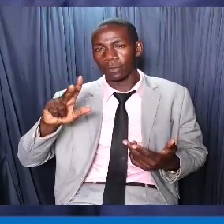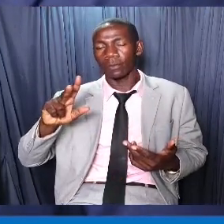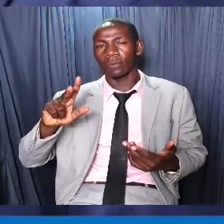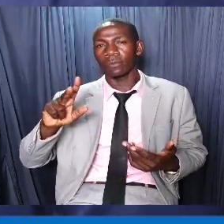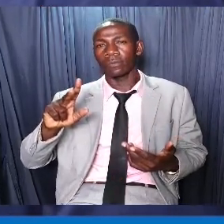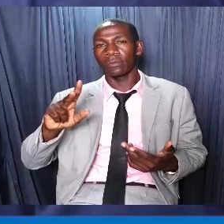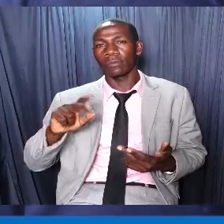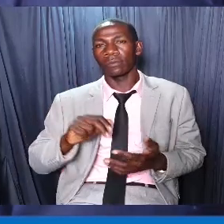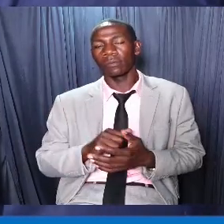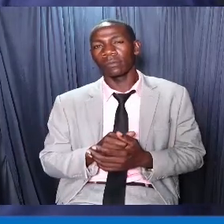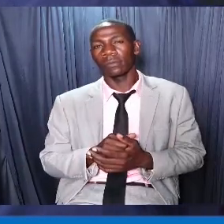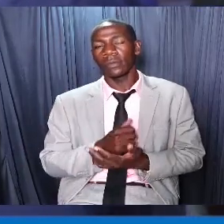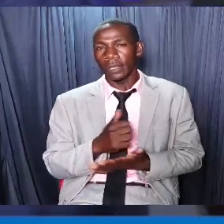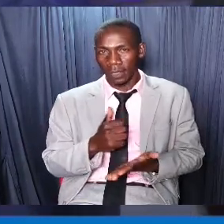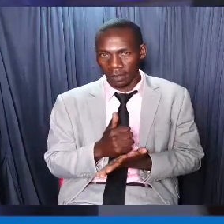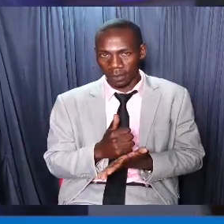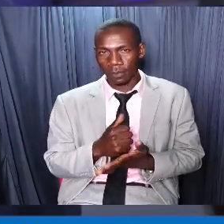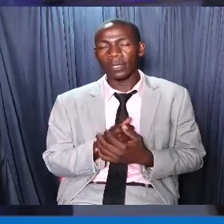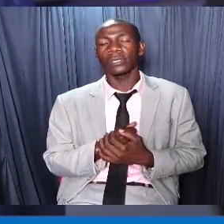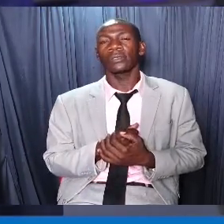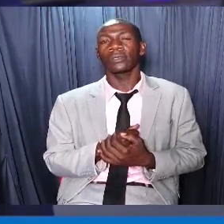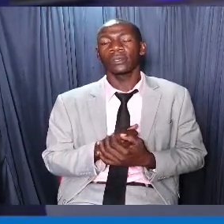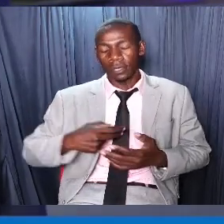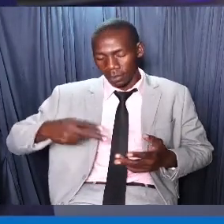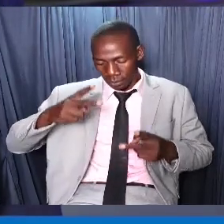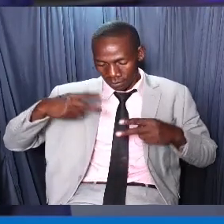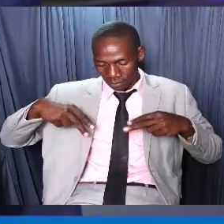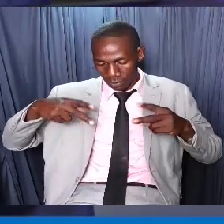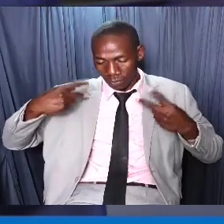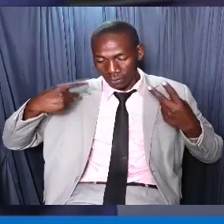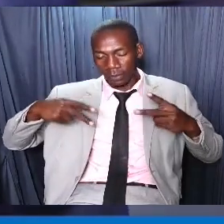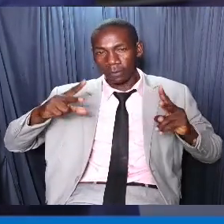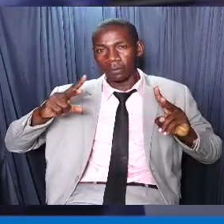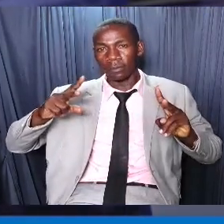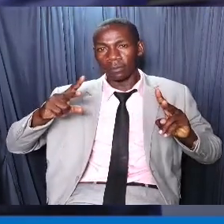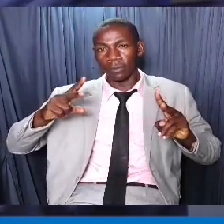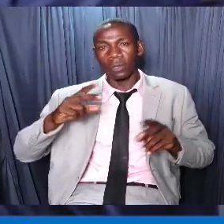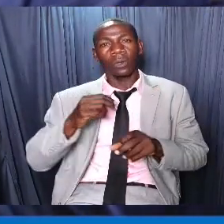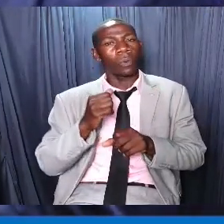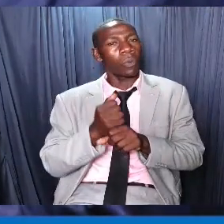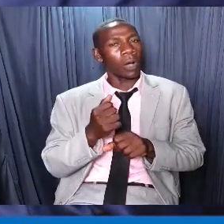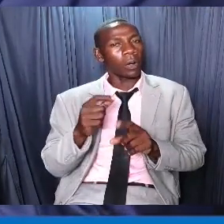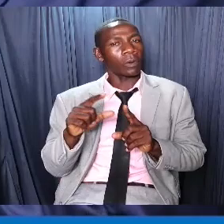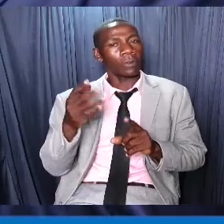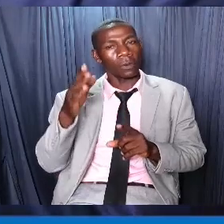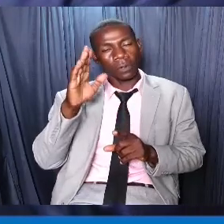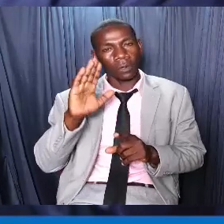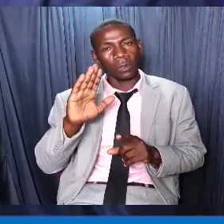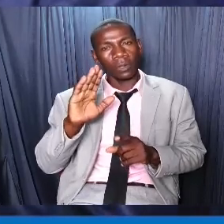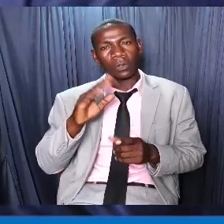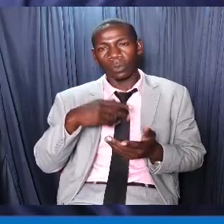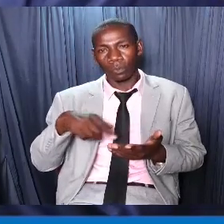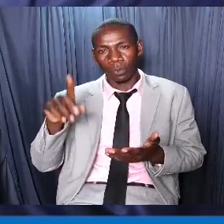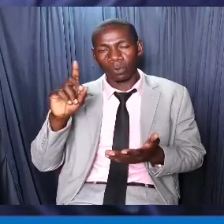yourself. Bwana Yesu asifiwe sana. Amen. Ujiangalie wewe mwenyewe. You look upon yourself. Kazi ya neno la Mungu. First of all, the word of God.